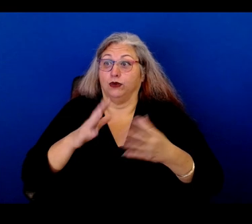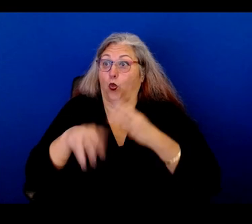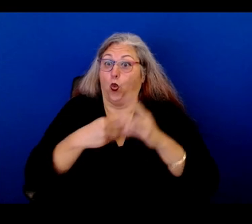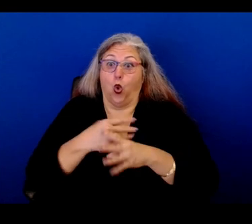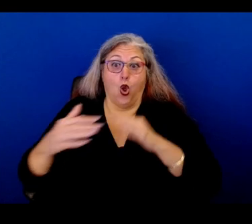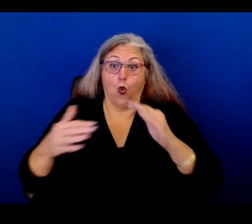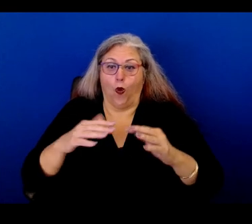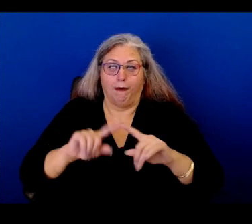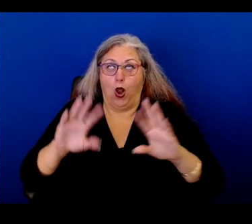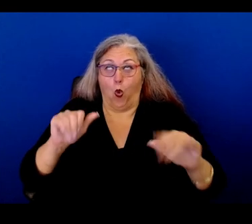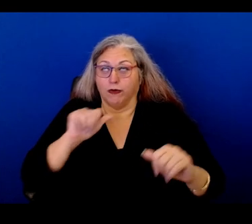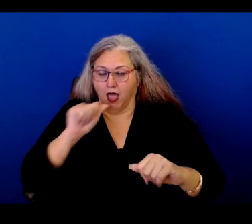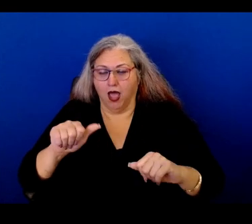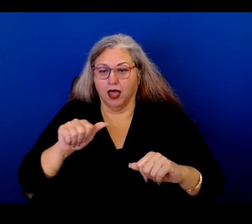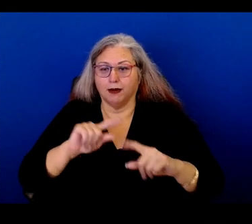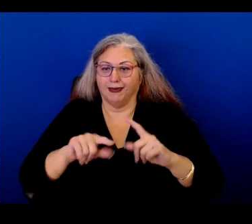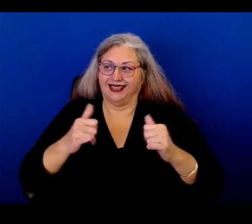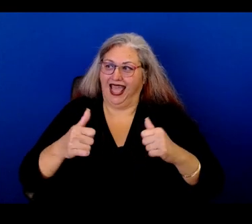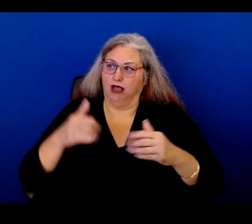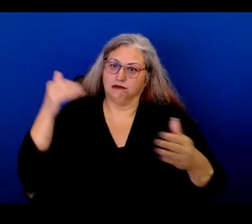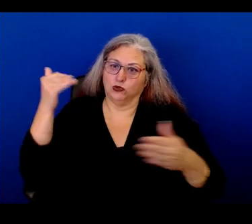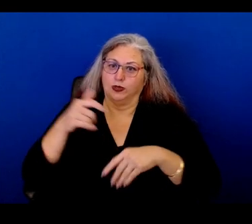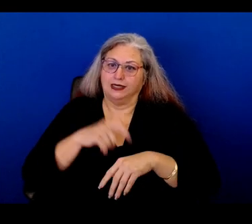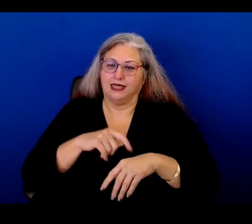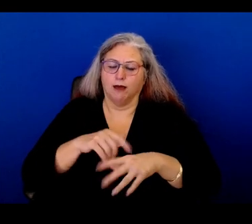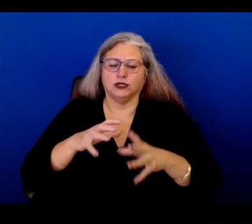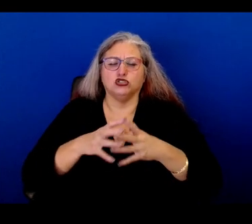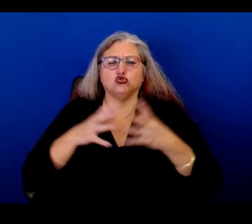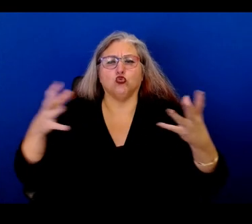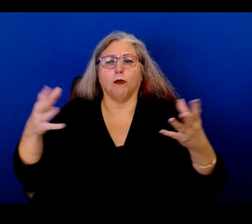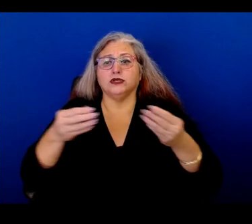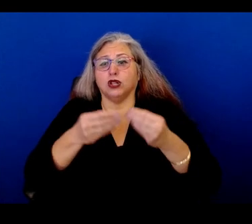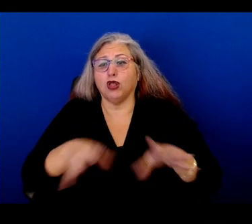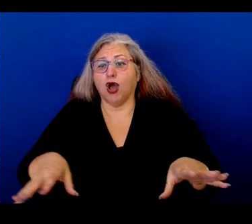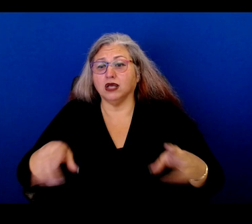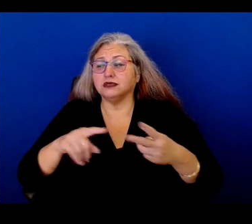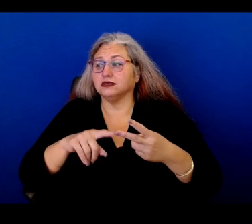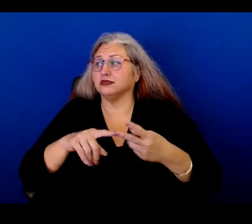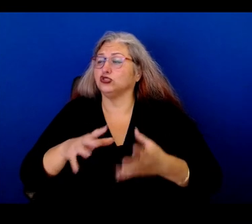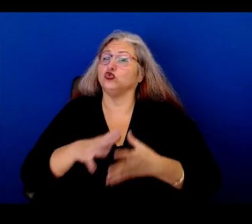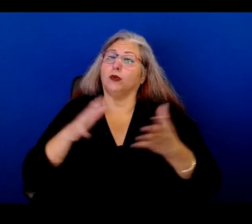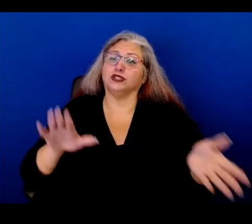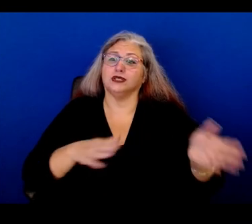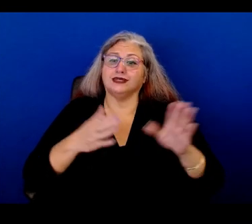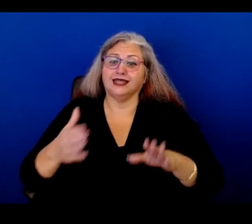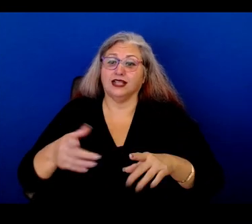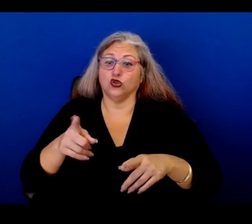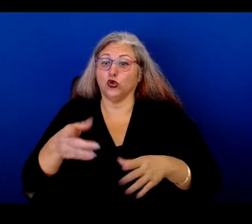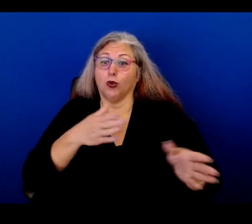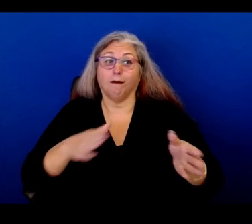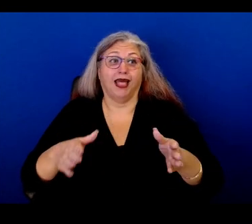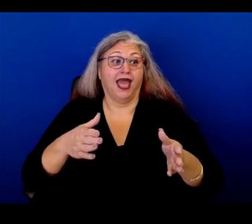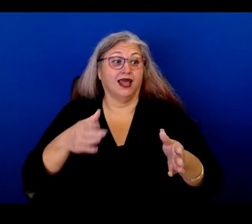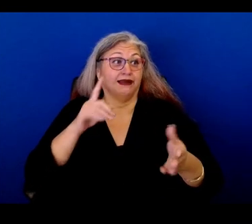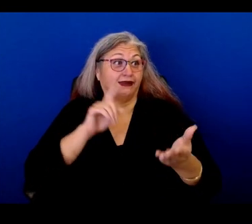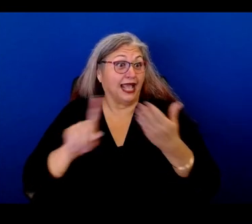world war, hope not, but we are at a time where there's so much loss, so much death. Your plan for next week may